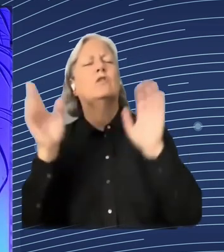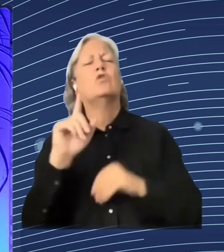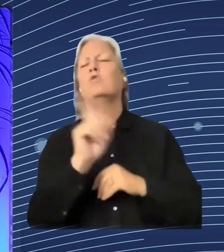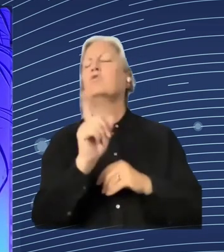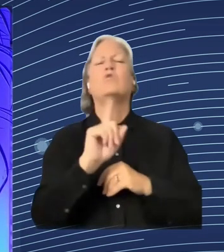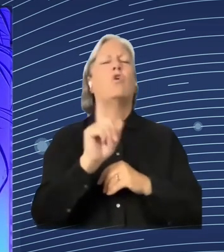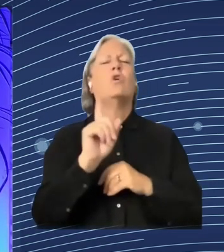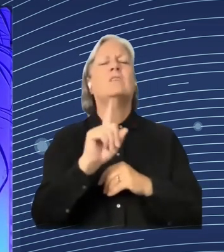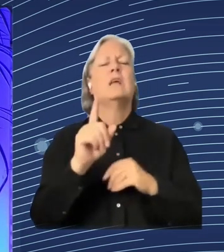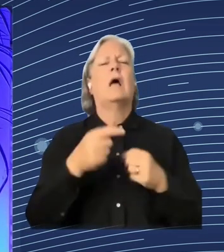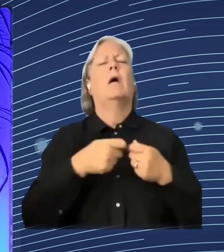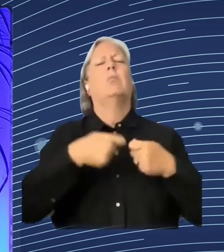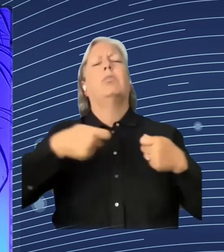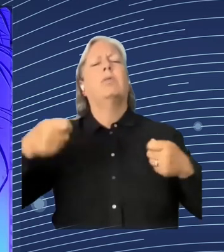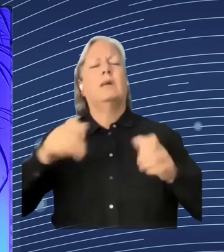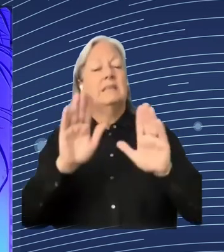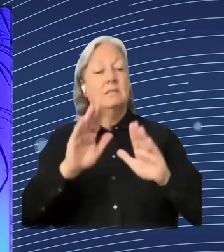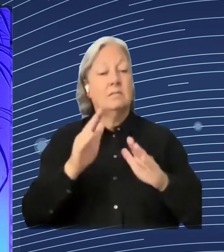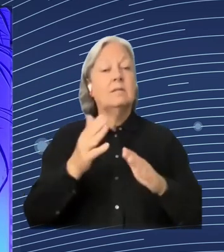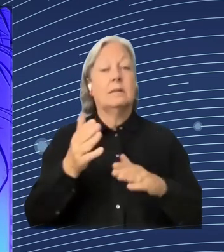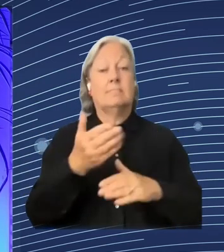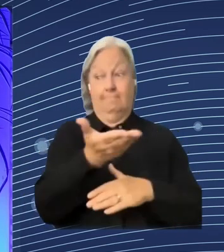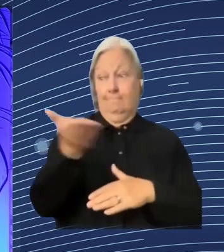is the time to ask. Yes, can we have a microphone, please?